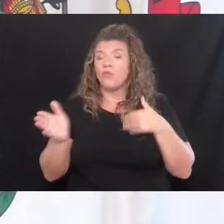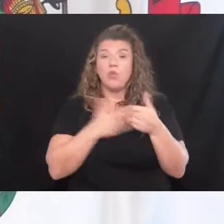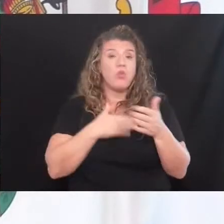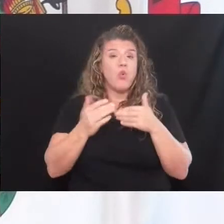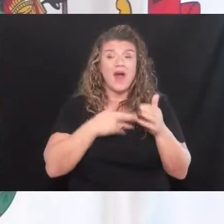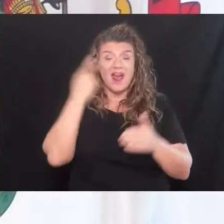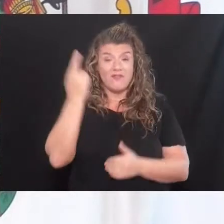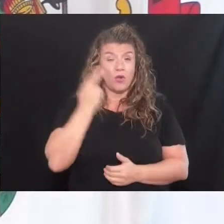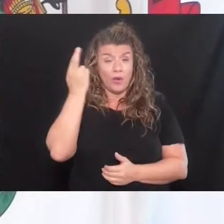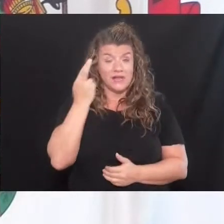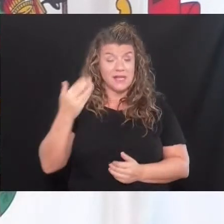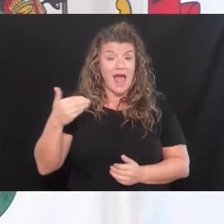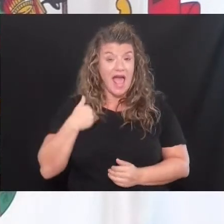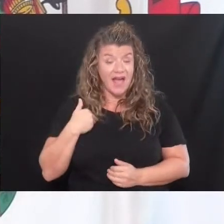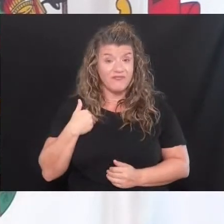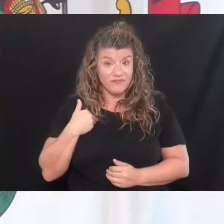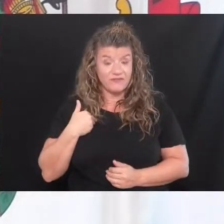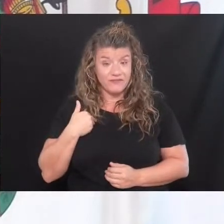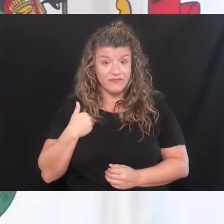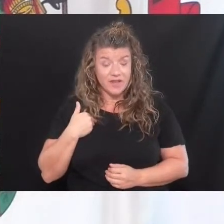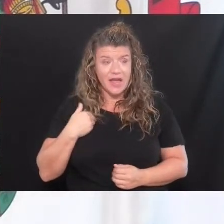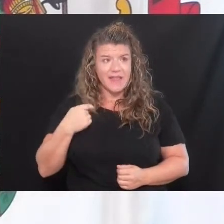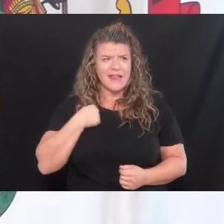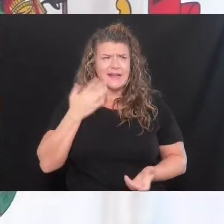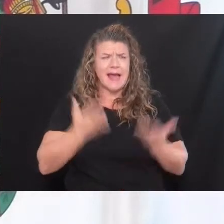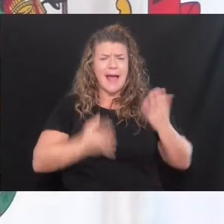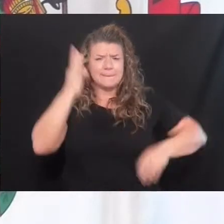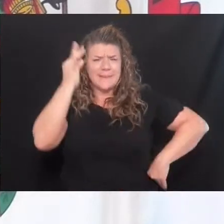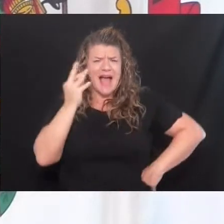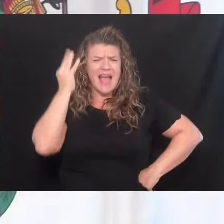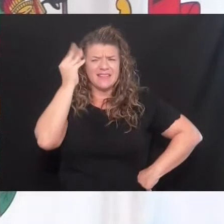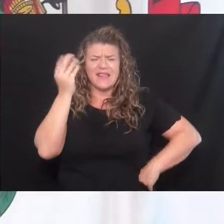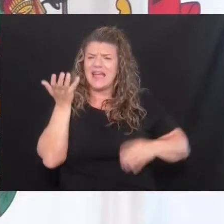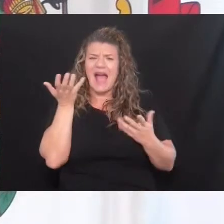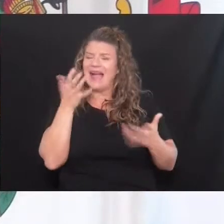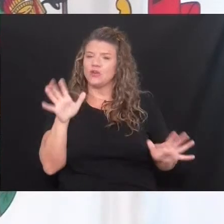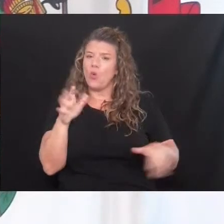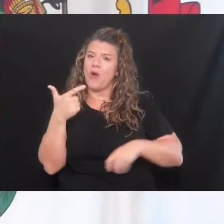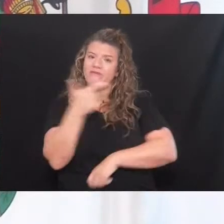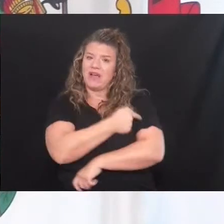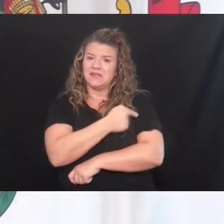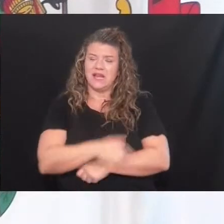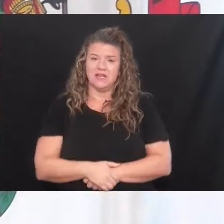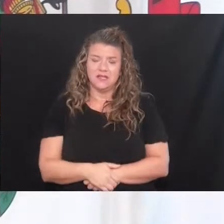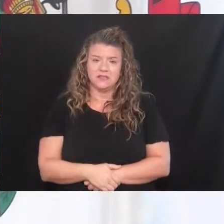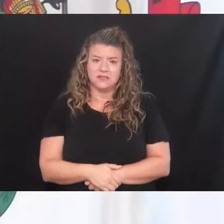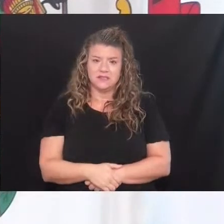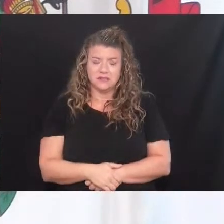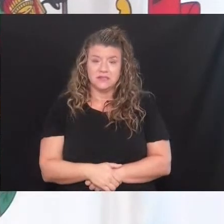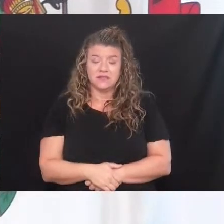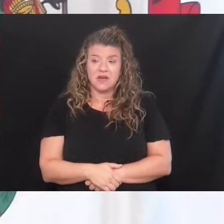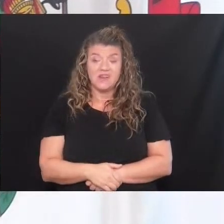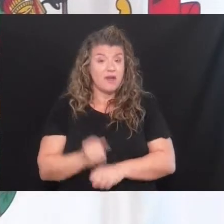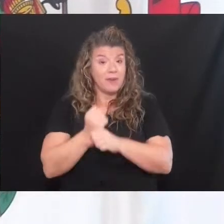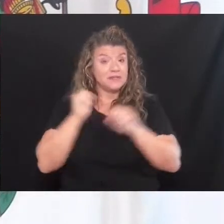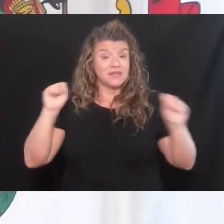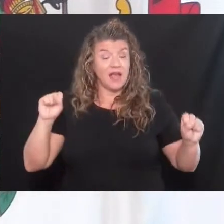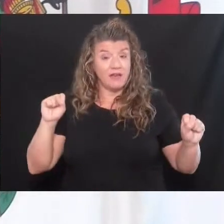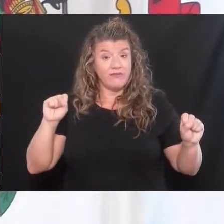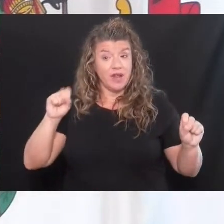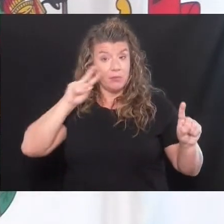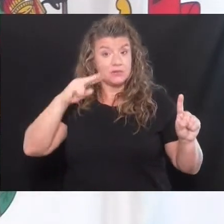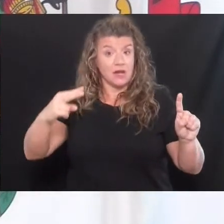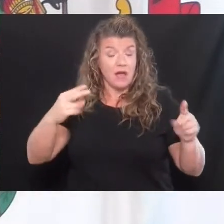I may have, that I may think, well, I don't want to get vaccinated. From a safety standpoint and a